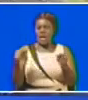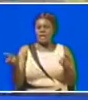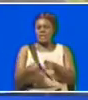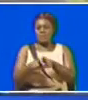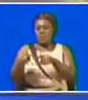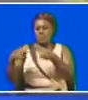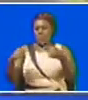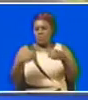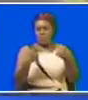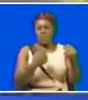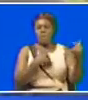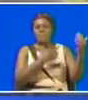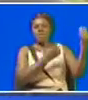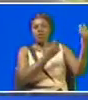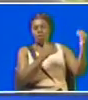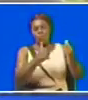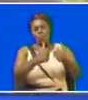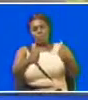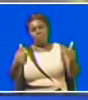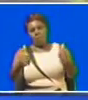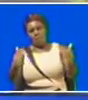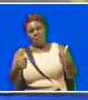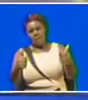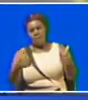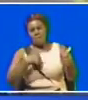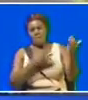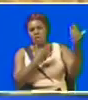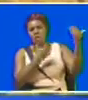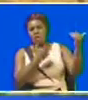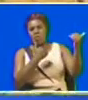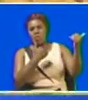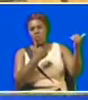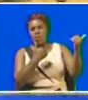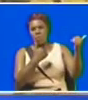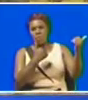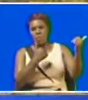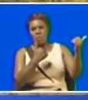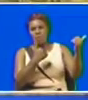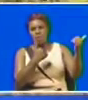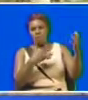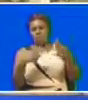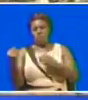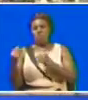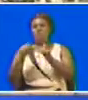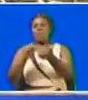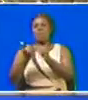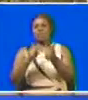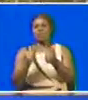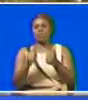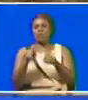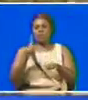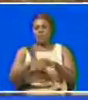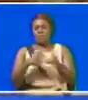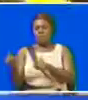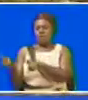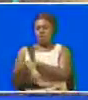and hopefully all will be well and looking forward for Asaba and after that the Continental Championships. When we went